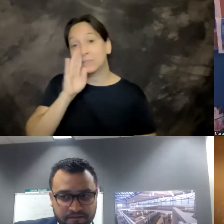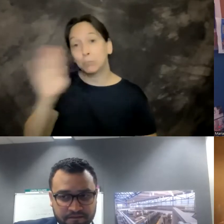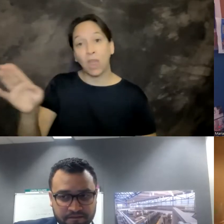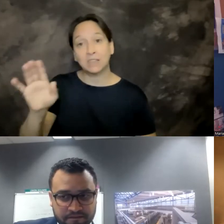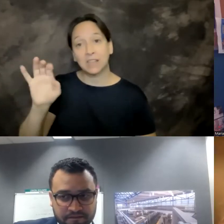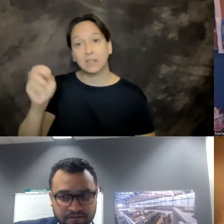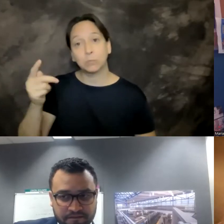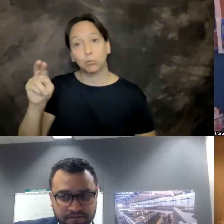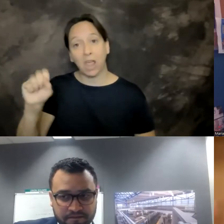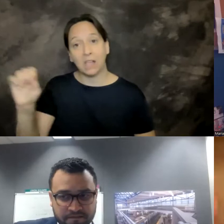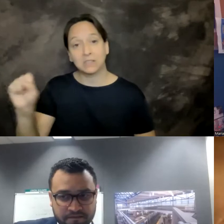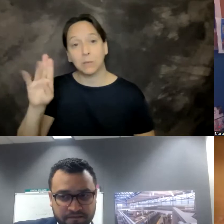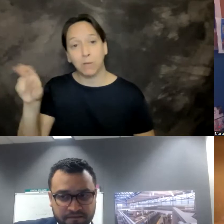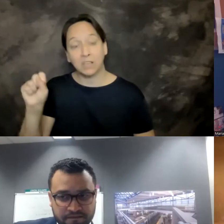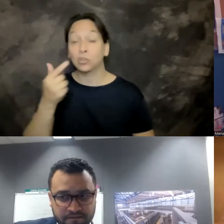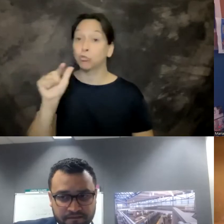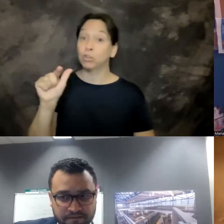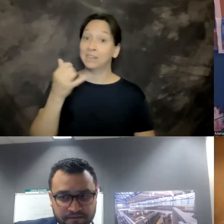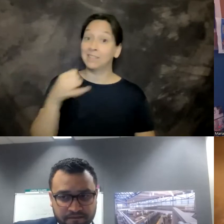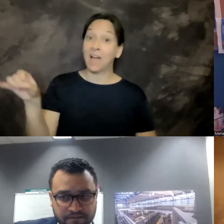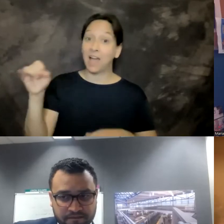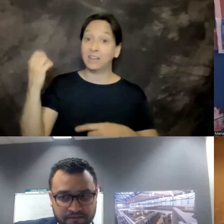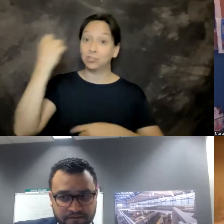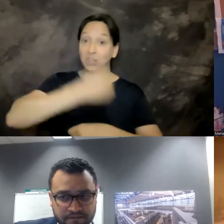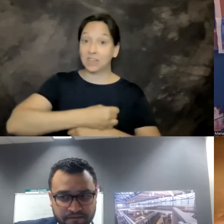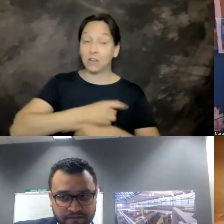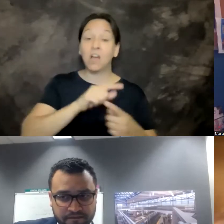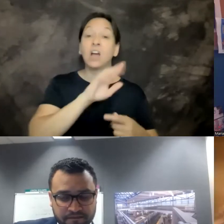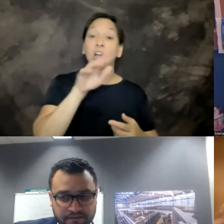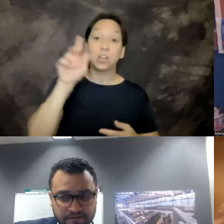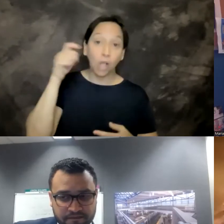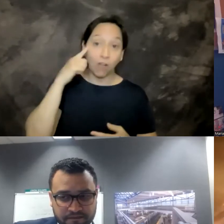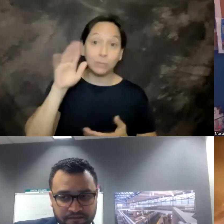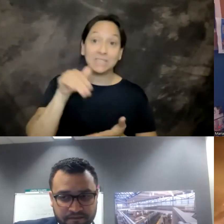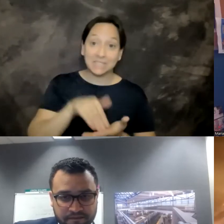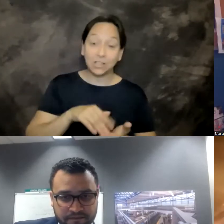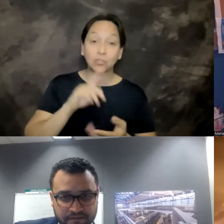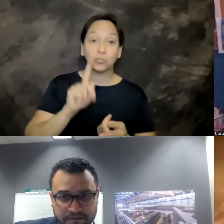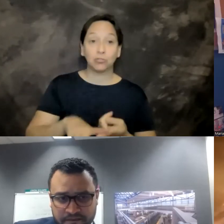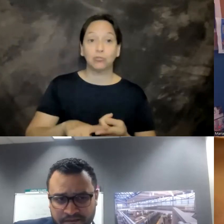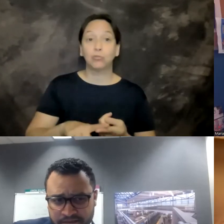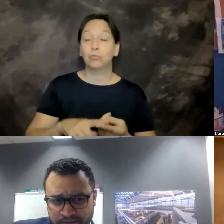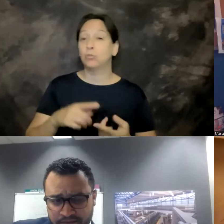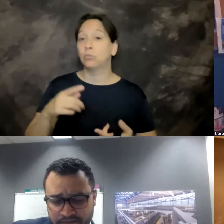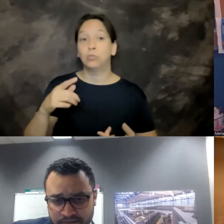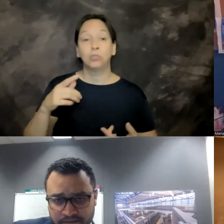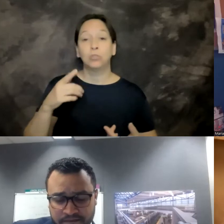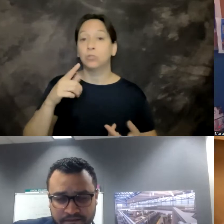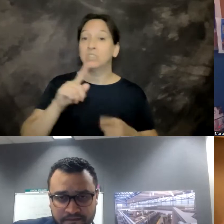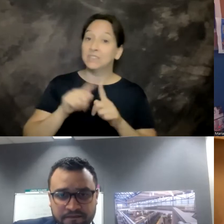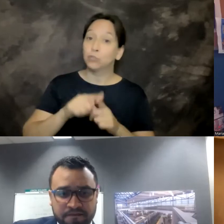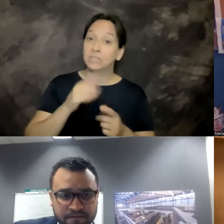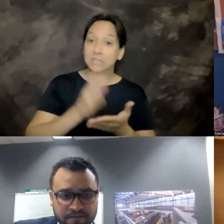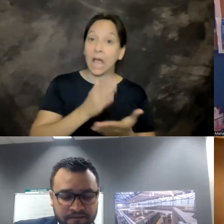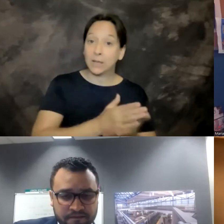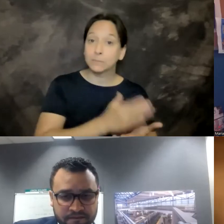Line shutdown, that run from Government Center to where you know, to the stops. So